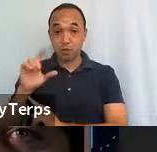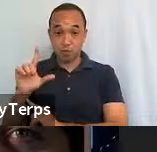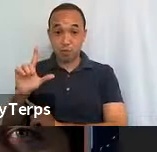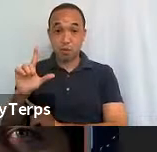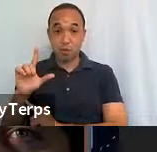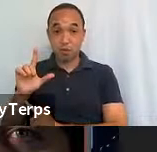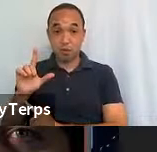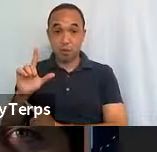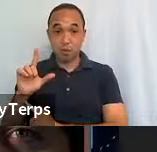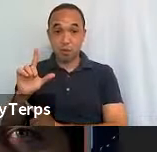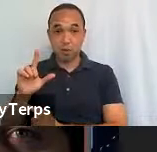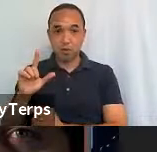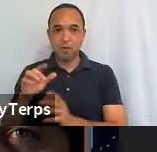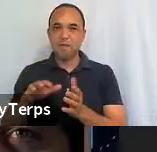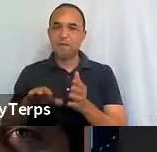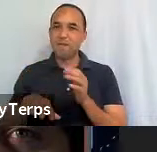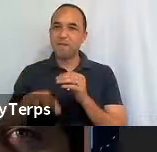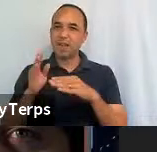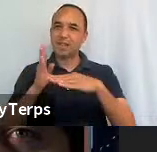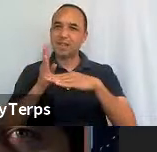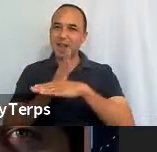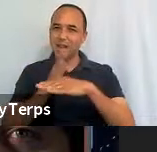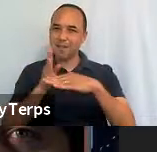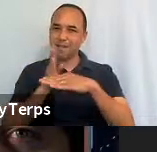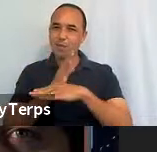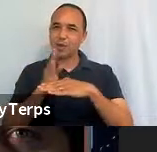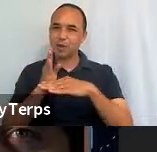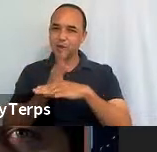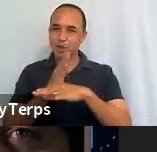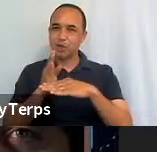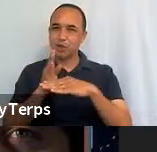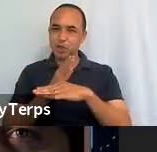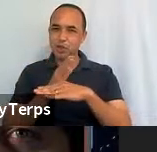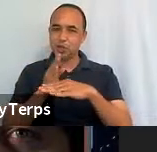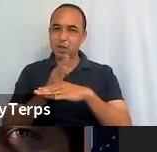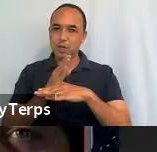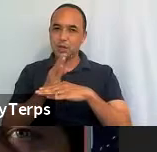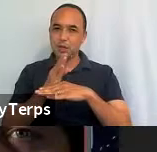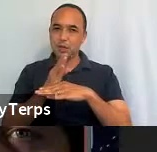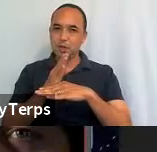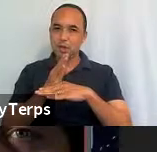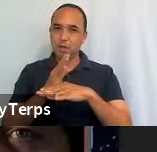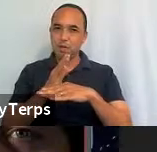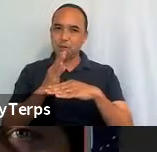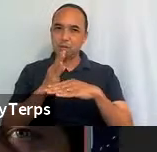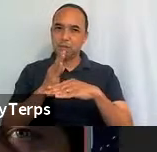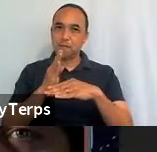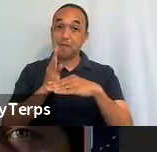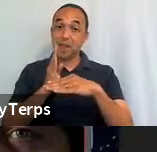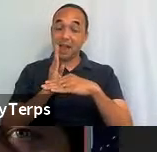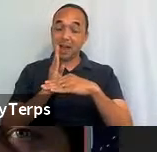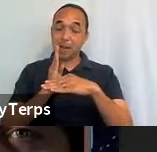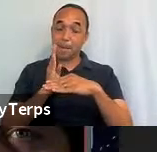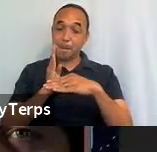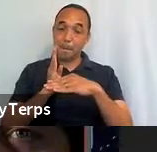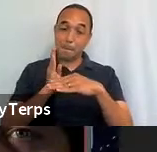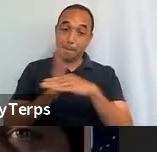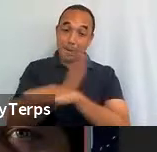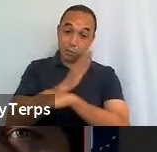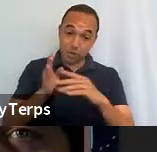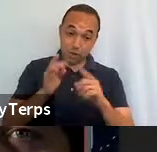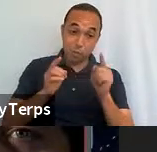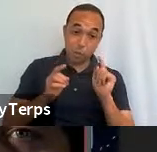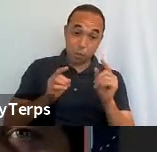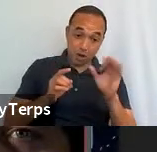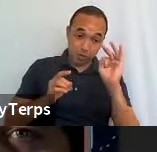basically averages the pixels between one spot and another. So these both